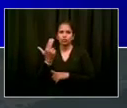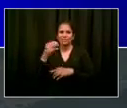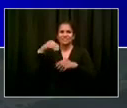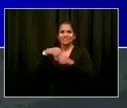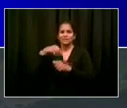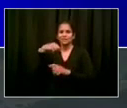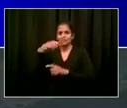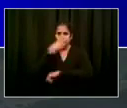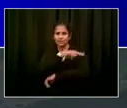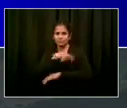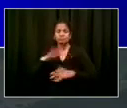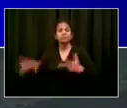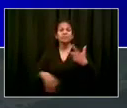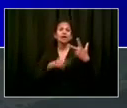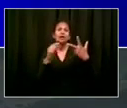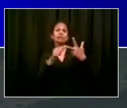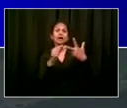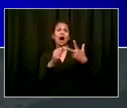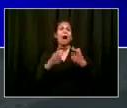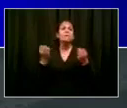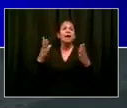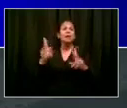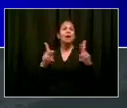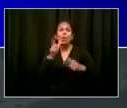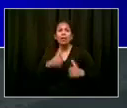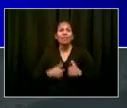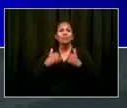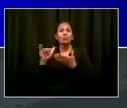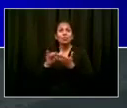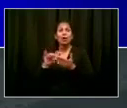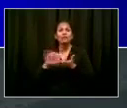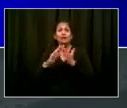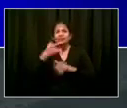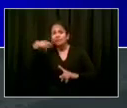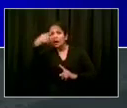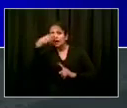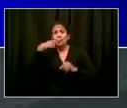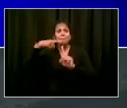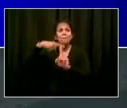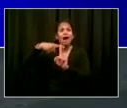testing citywide positive for COVID-19. The threshold is 5%. Today's report,